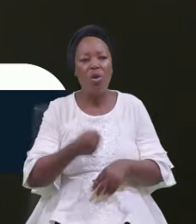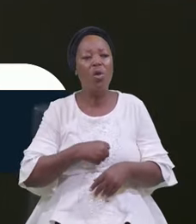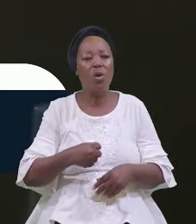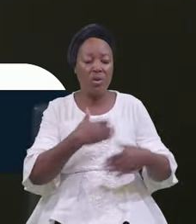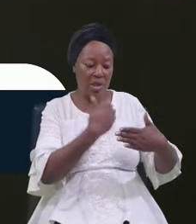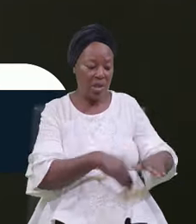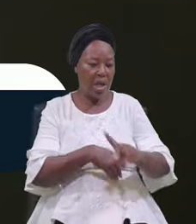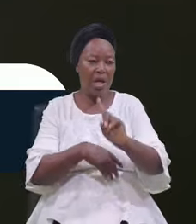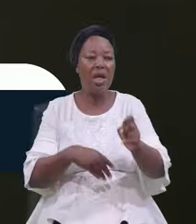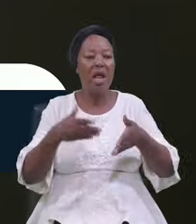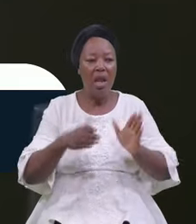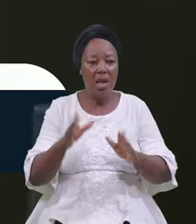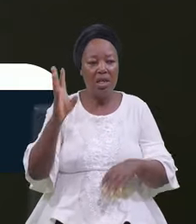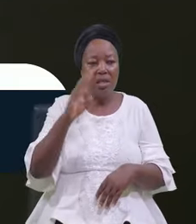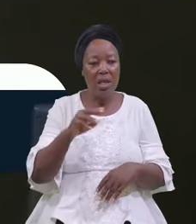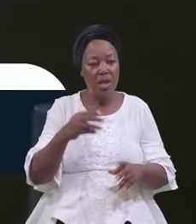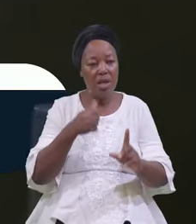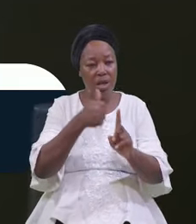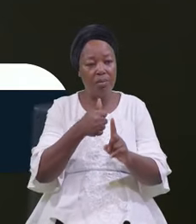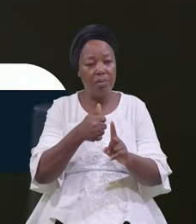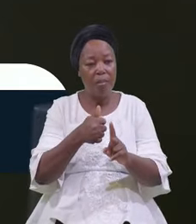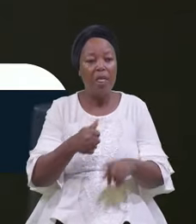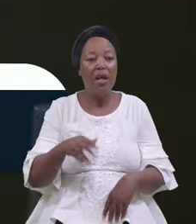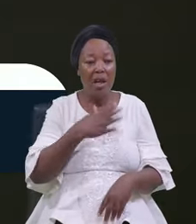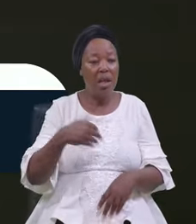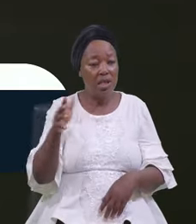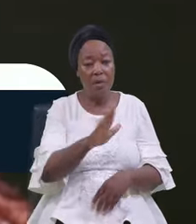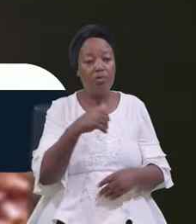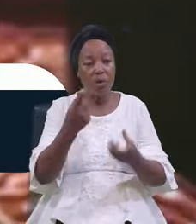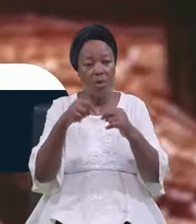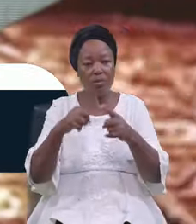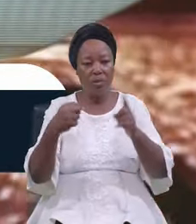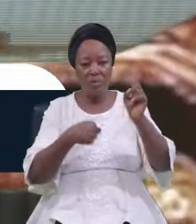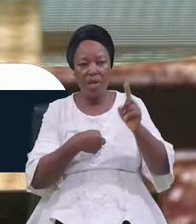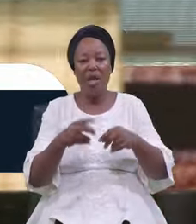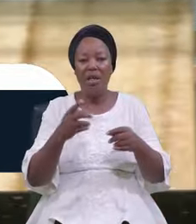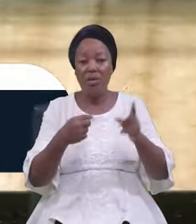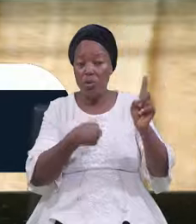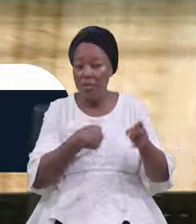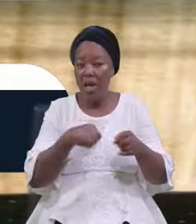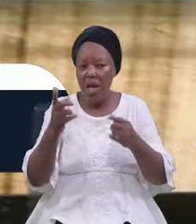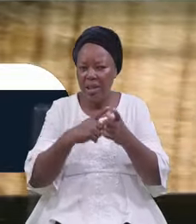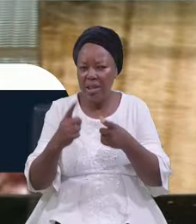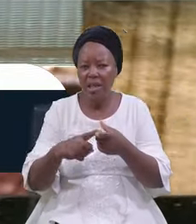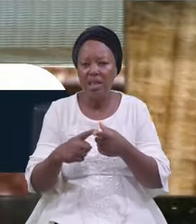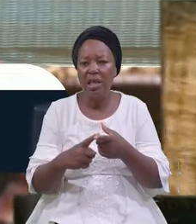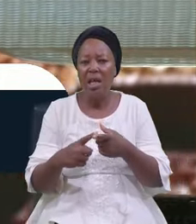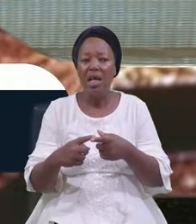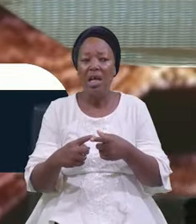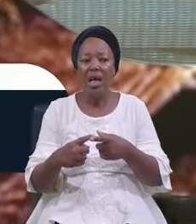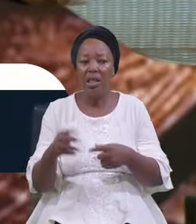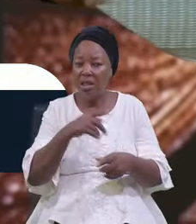him come unto me. This was the call that brought the Levites out of